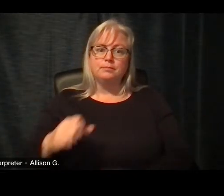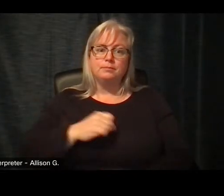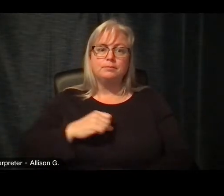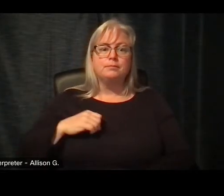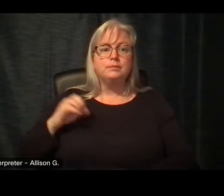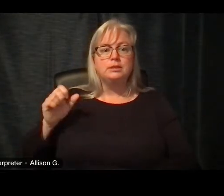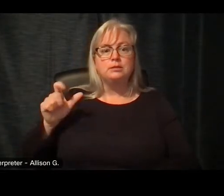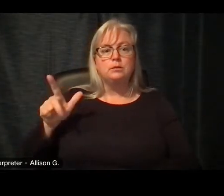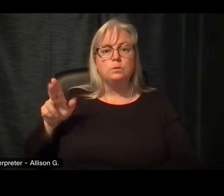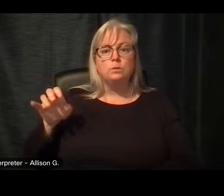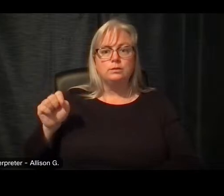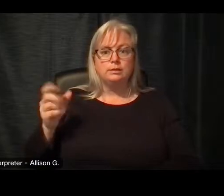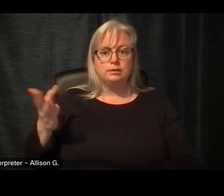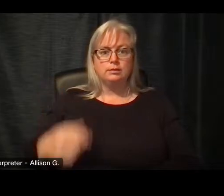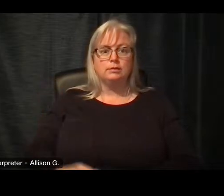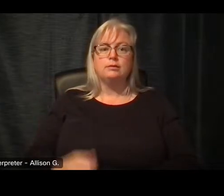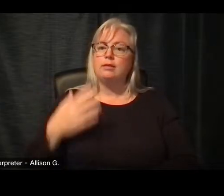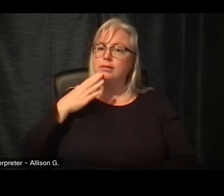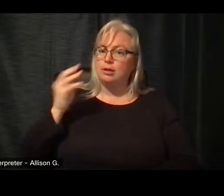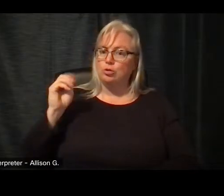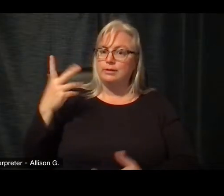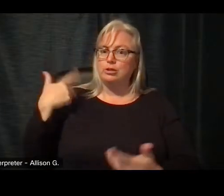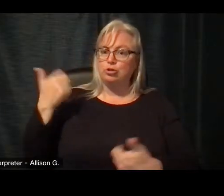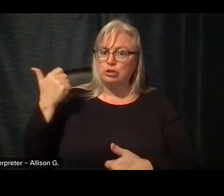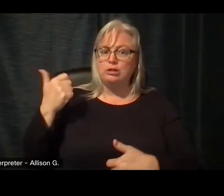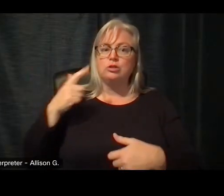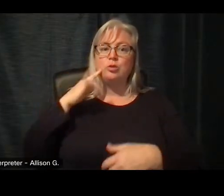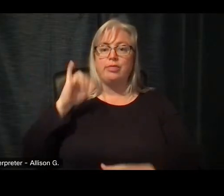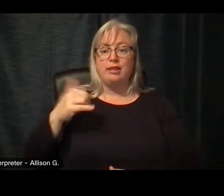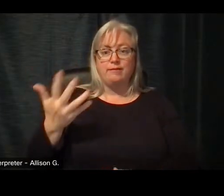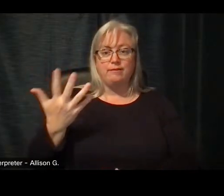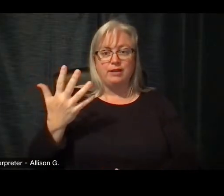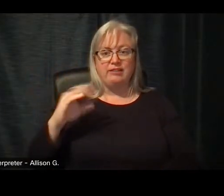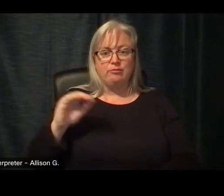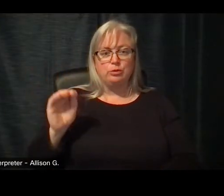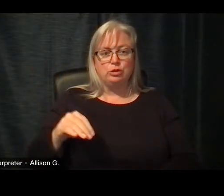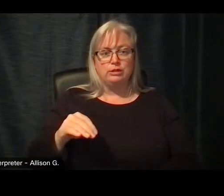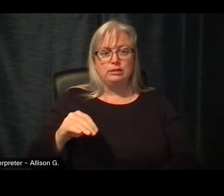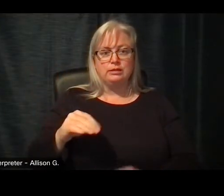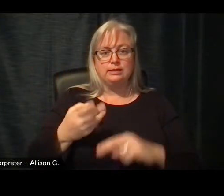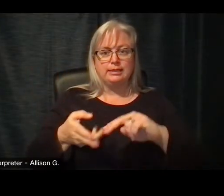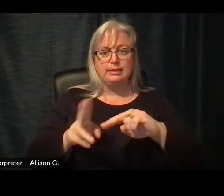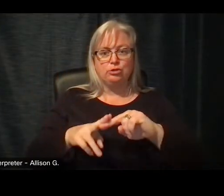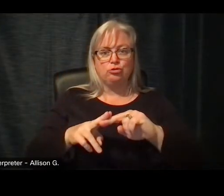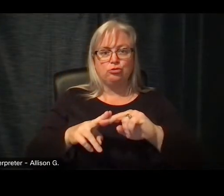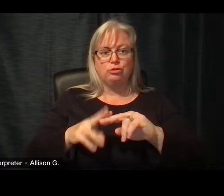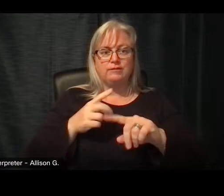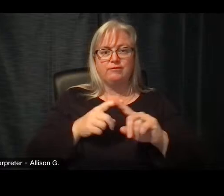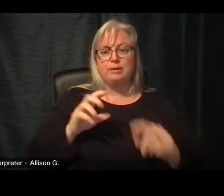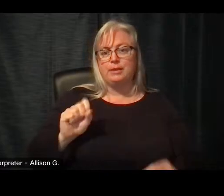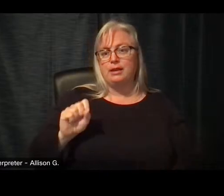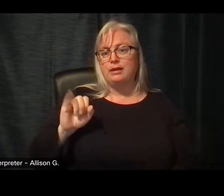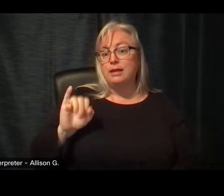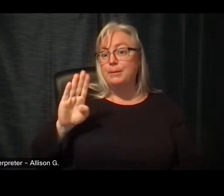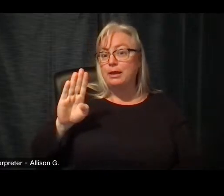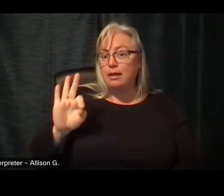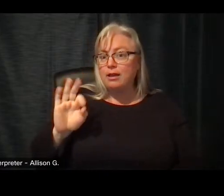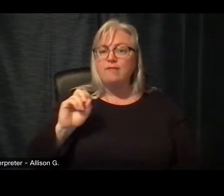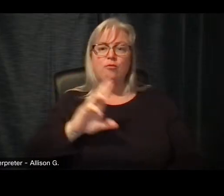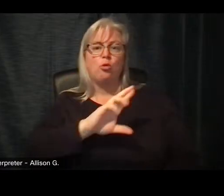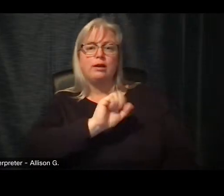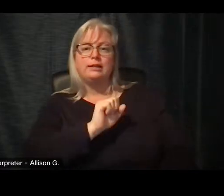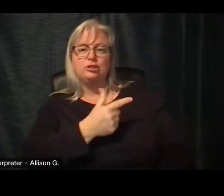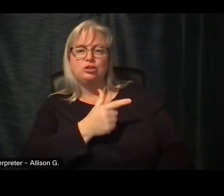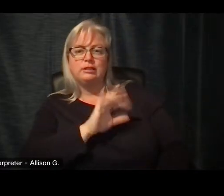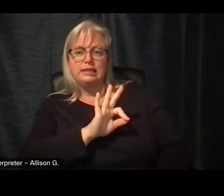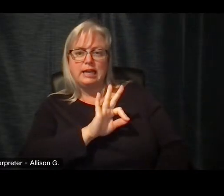Clues. Thank you, Mr. Chairman. So the 5% is increase from the SIBF or the SGF, which